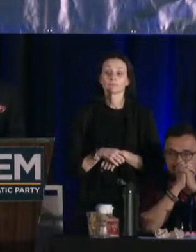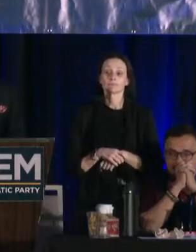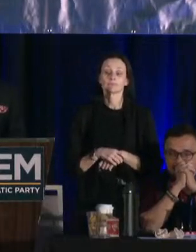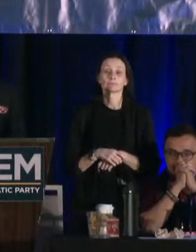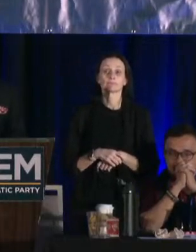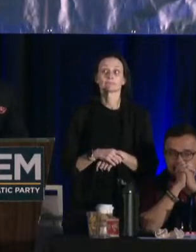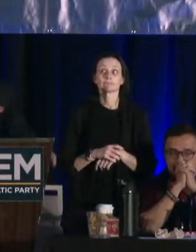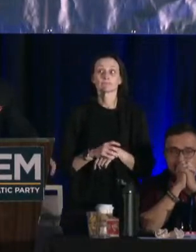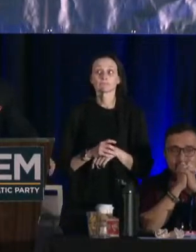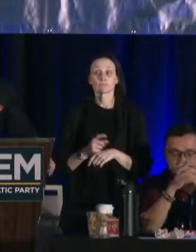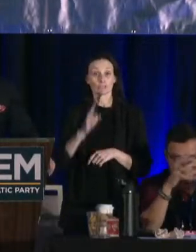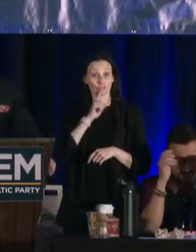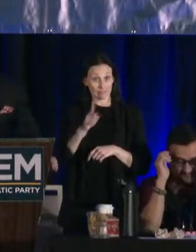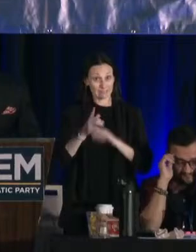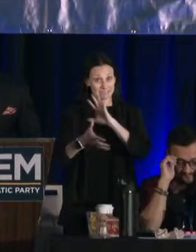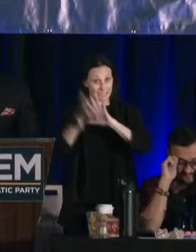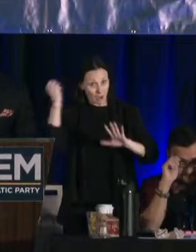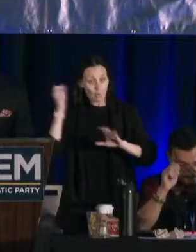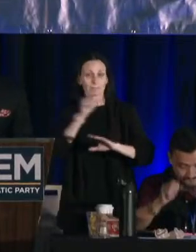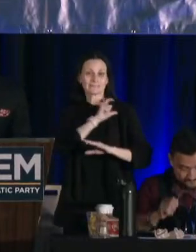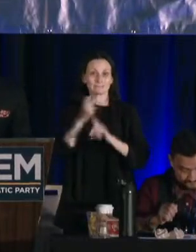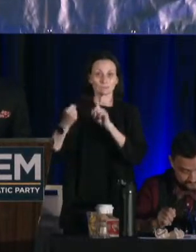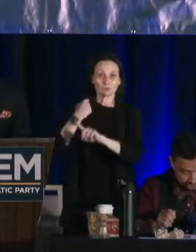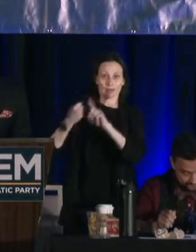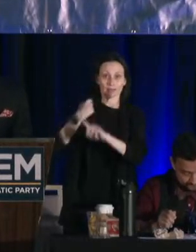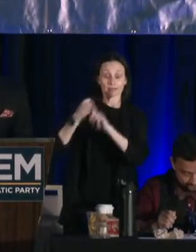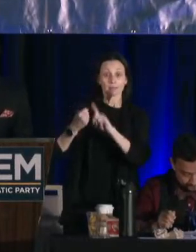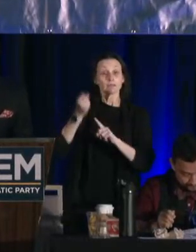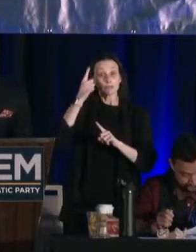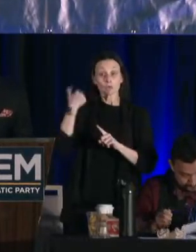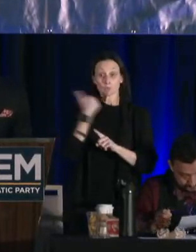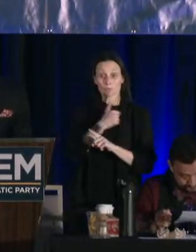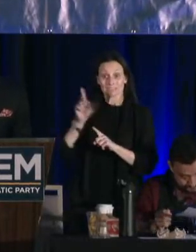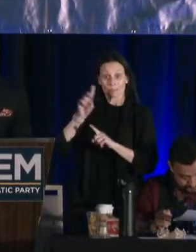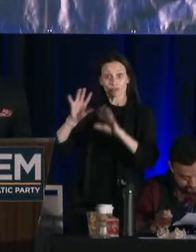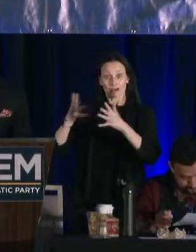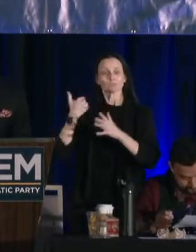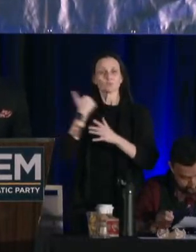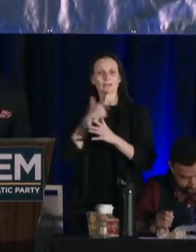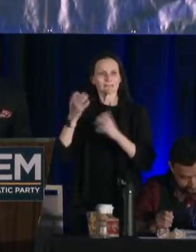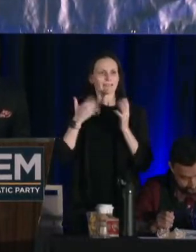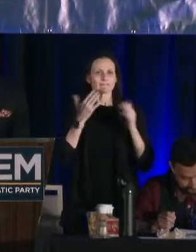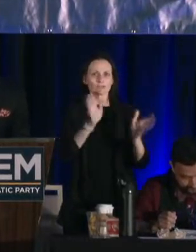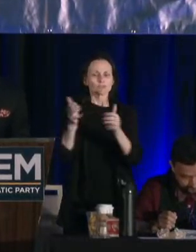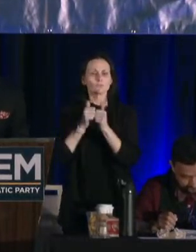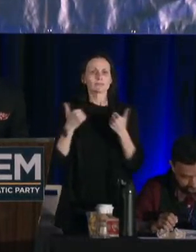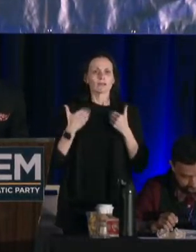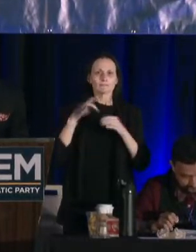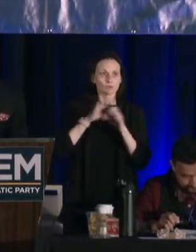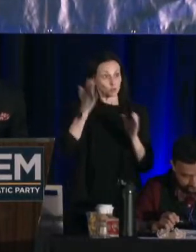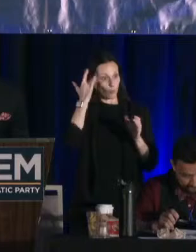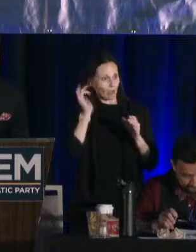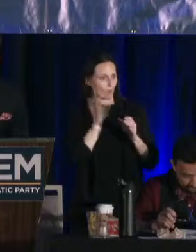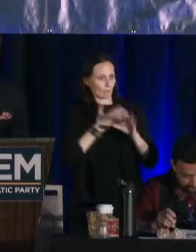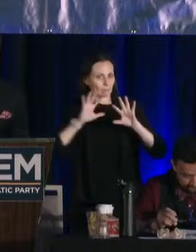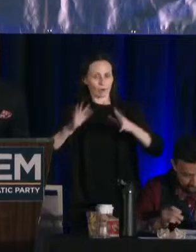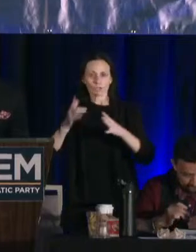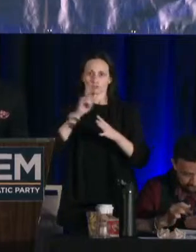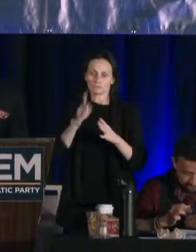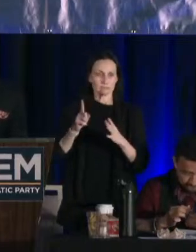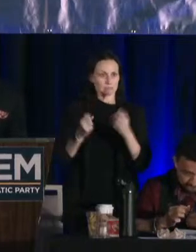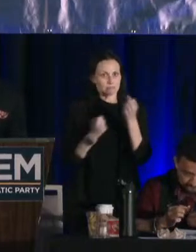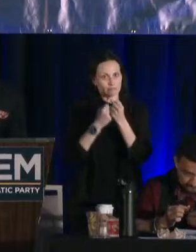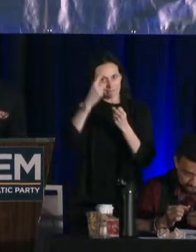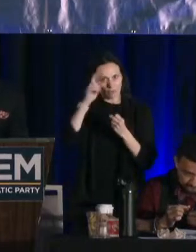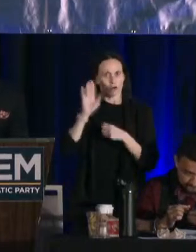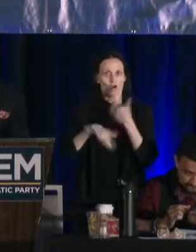to taking on police brutality. We as Democrats have to be willing to have conversations with young voters about why our party would deliver for all of